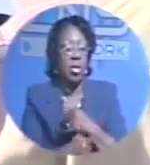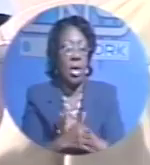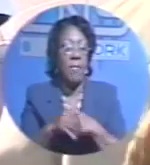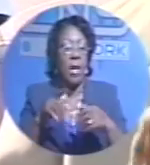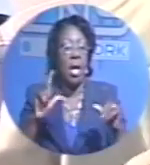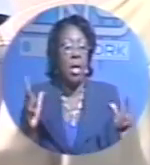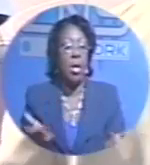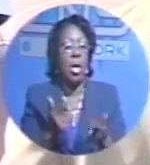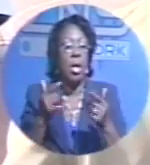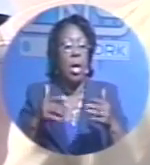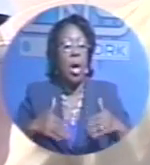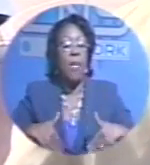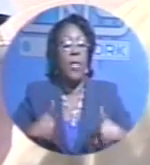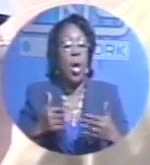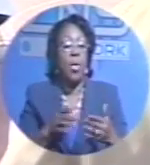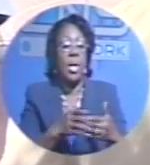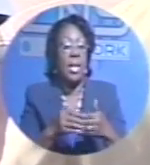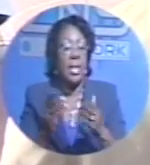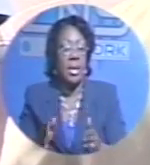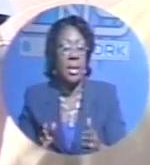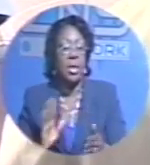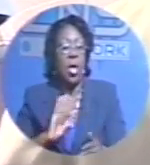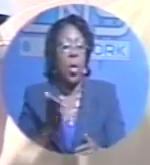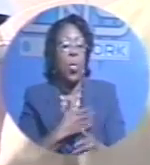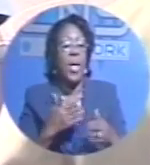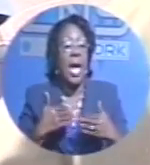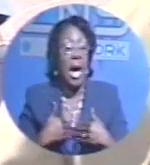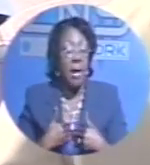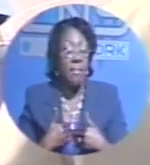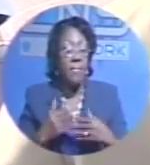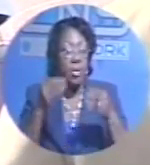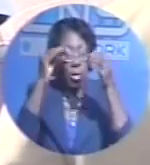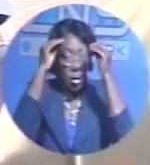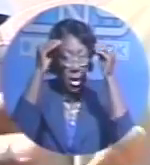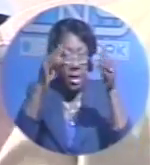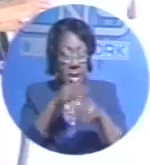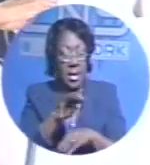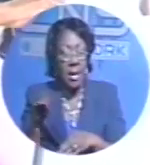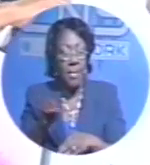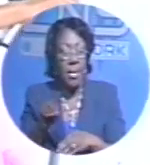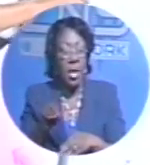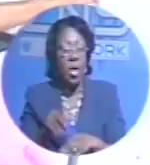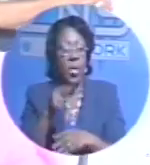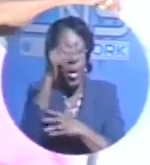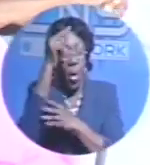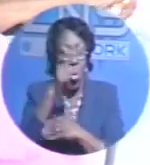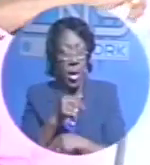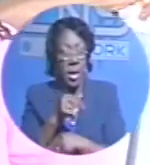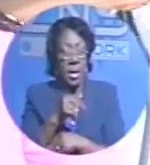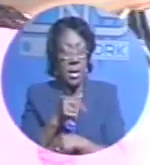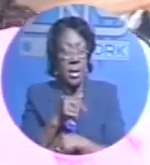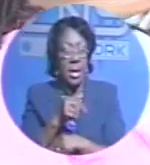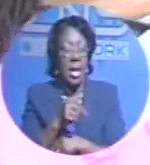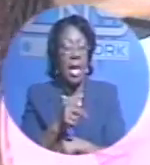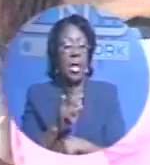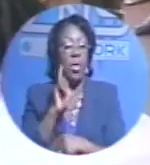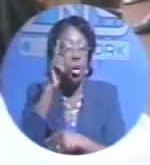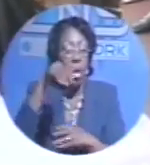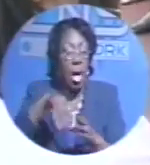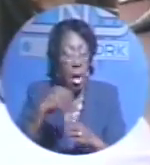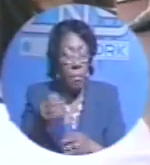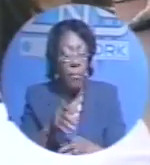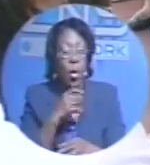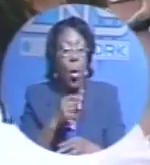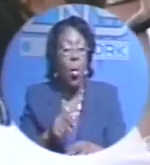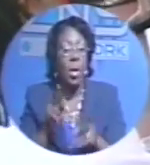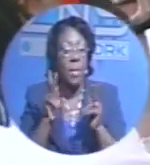leaders, and we have to teach them how to be honest, sincere, and look out for the citizens. We can only look out for them and help